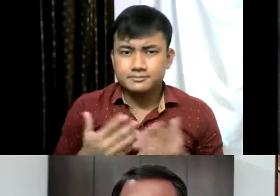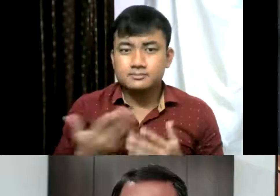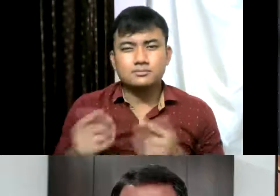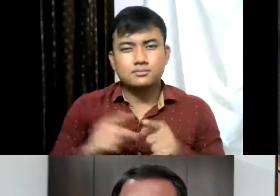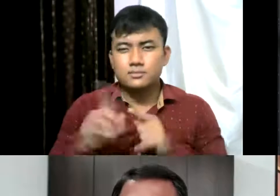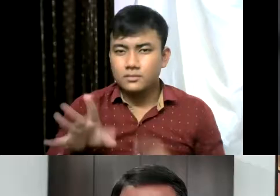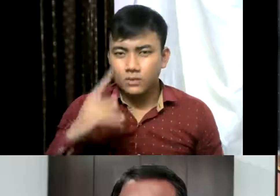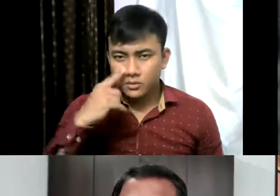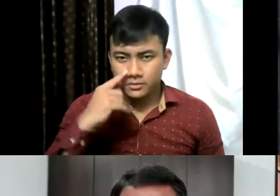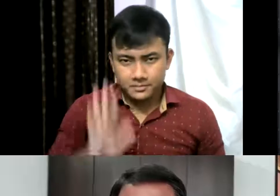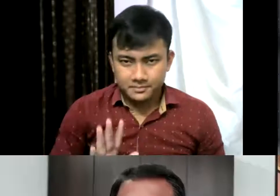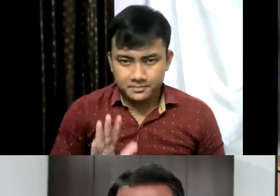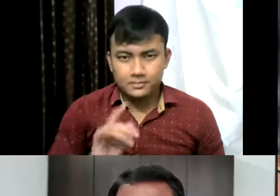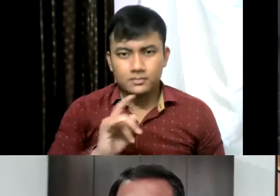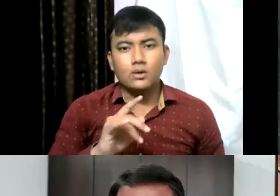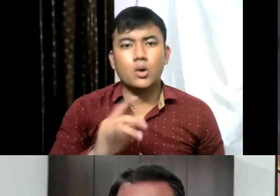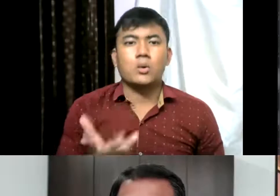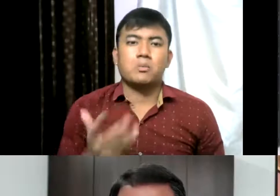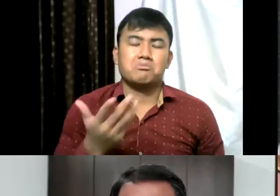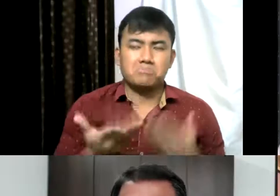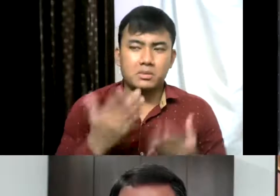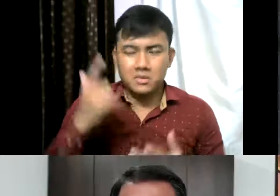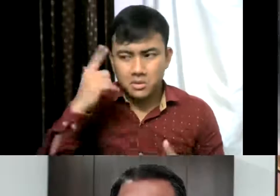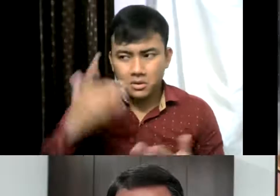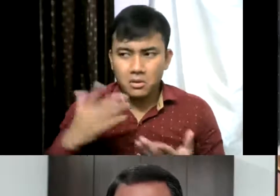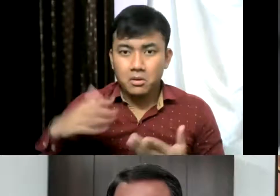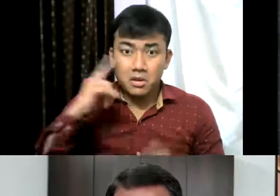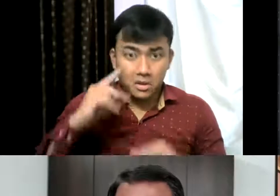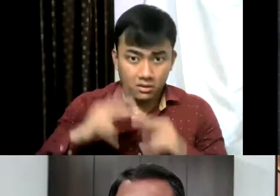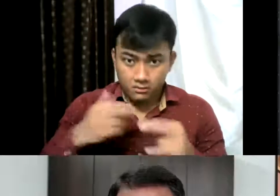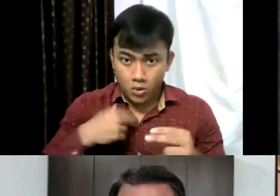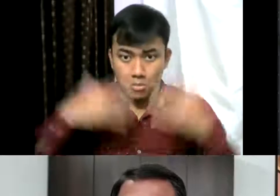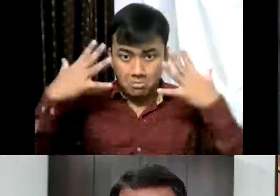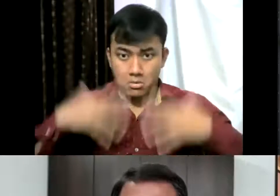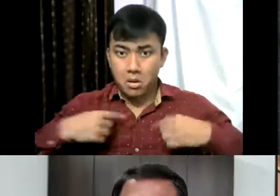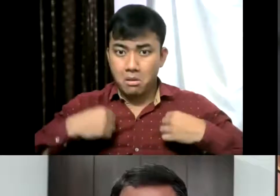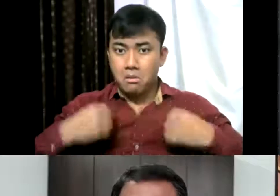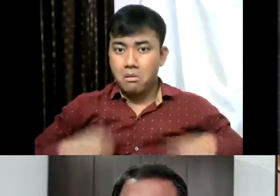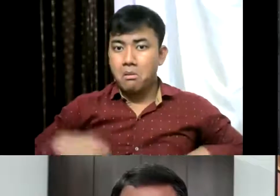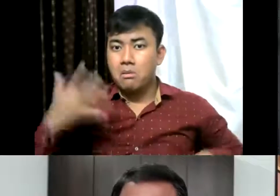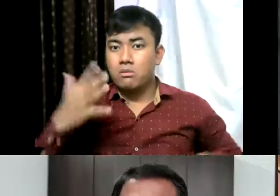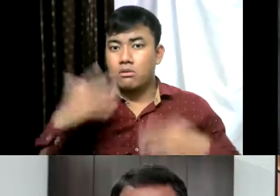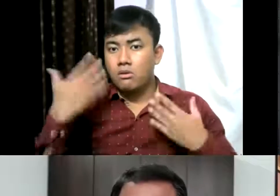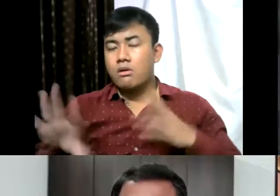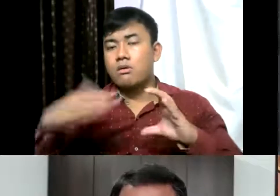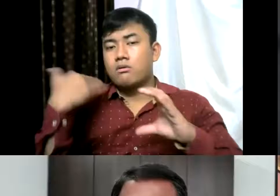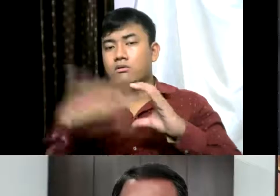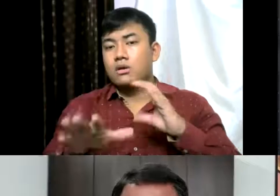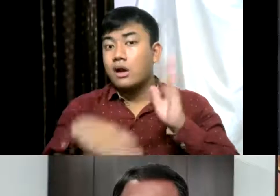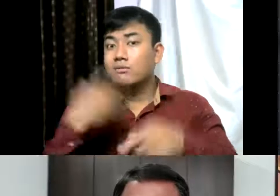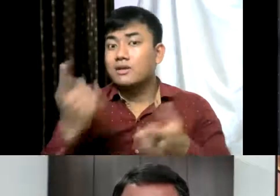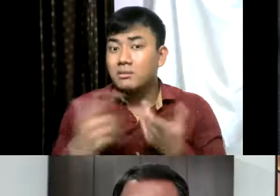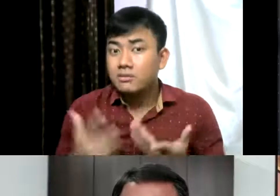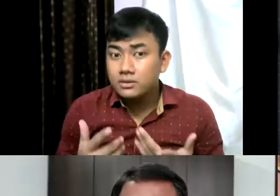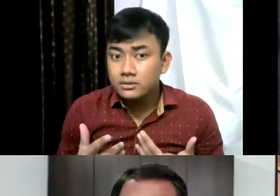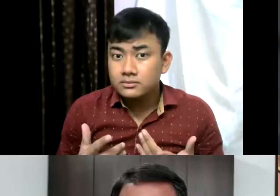queer people, trans people have thought about what would happen if a nude photo with their face visible is leaked out. No, either they have decided it